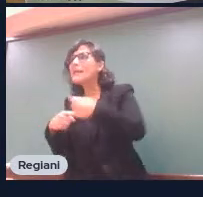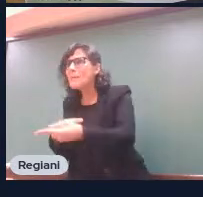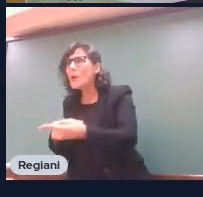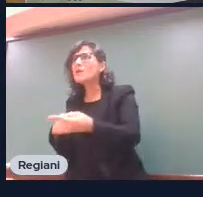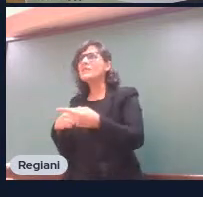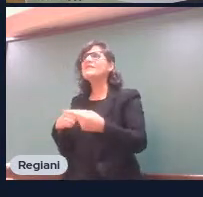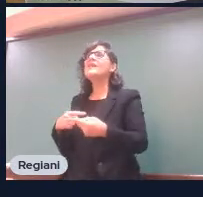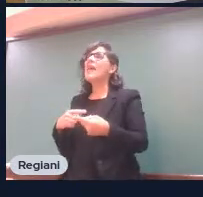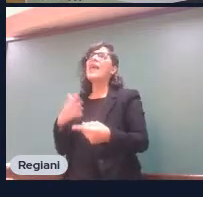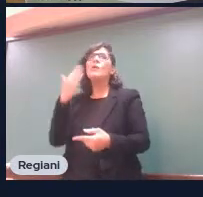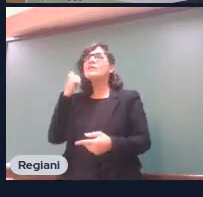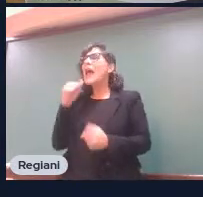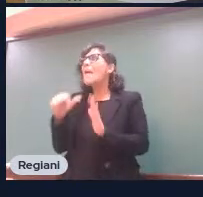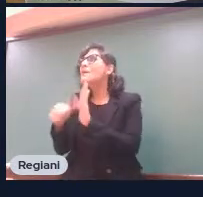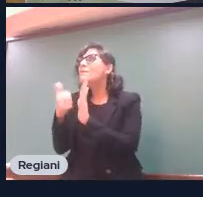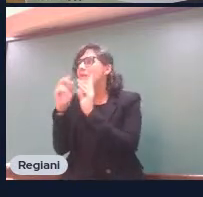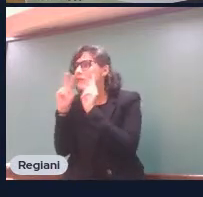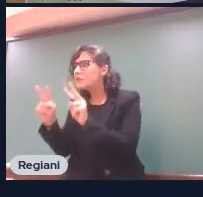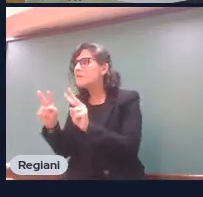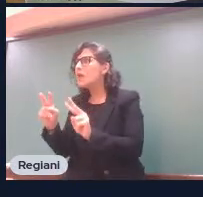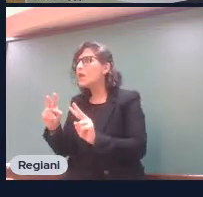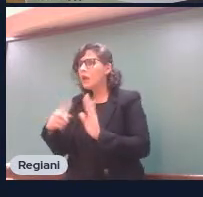first time, it is shocking.